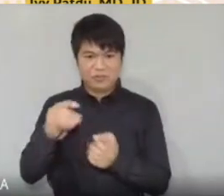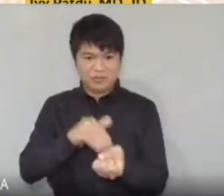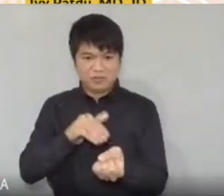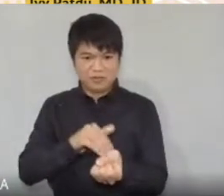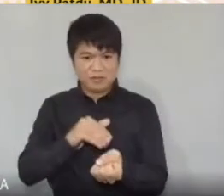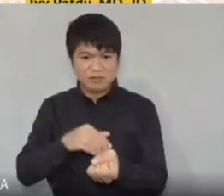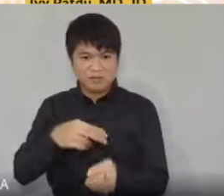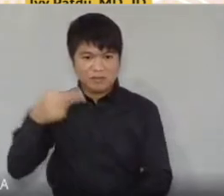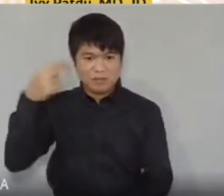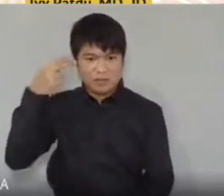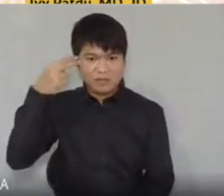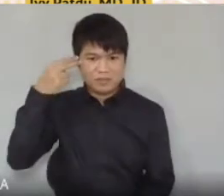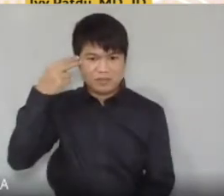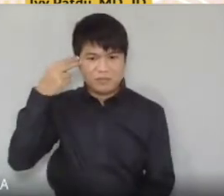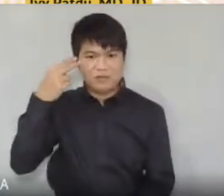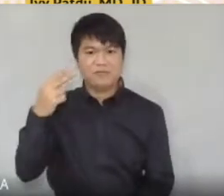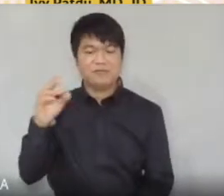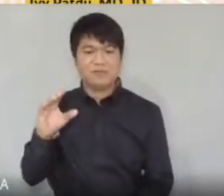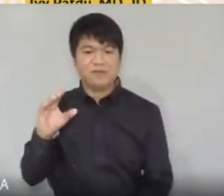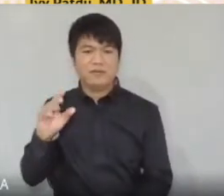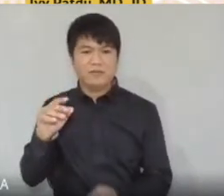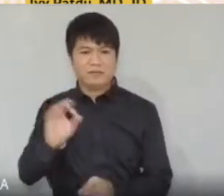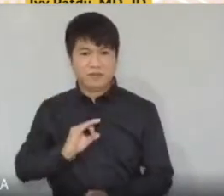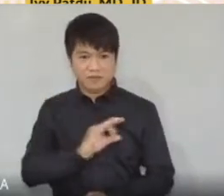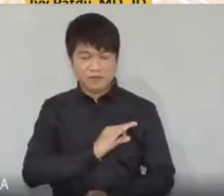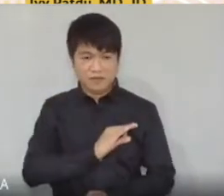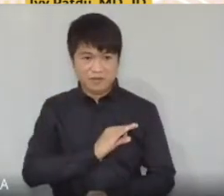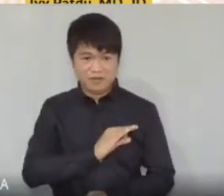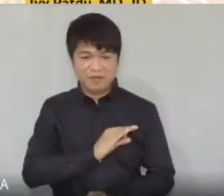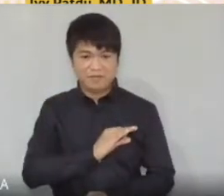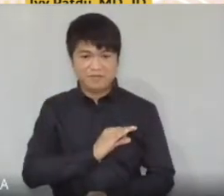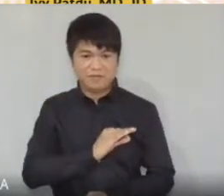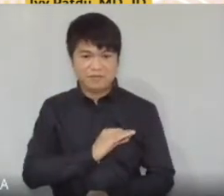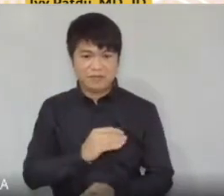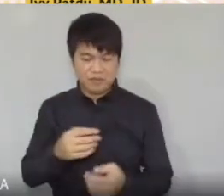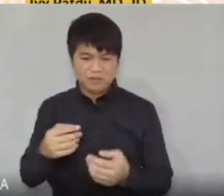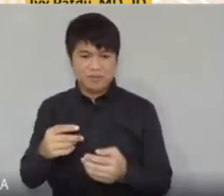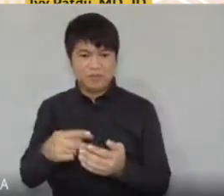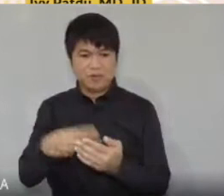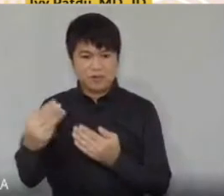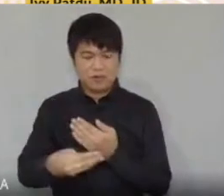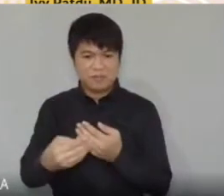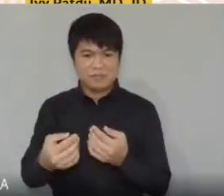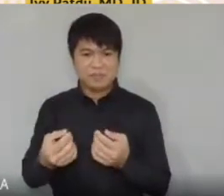and definitely Dr. and attorney Ivy Patu, former commissioner of our